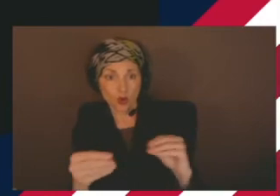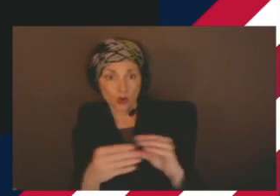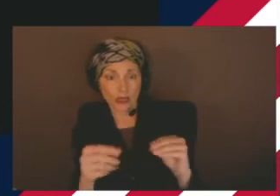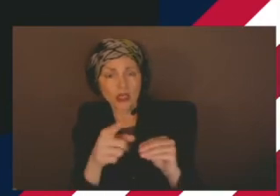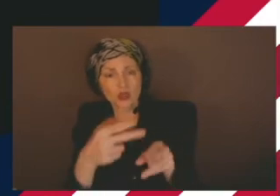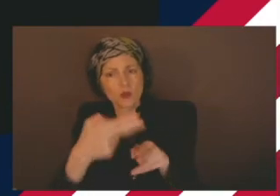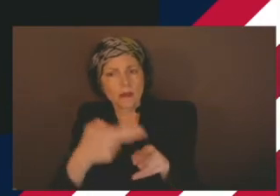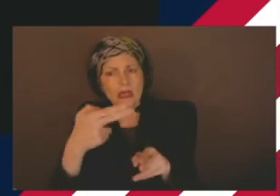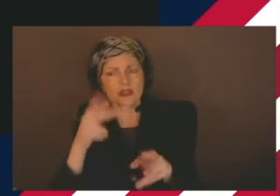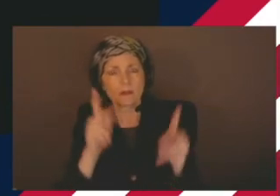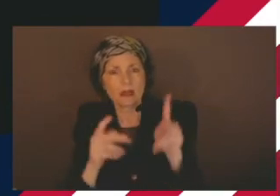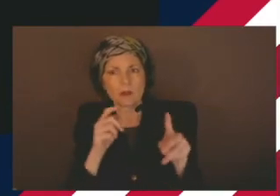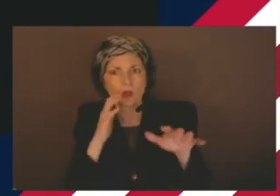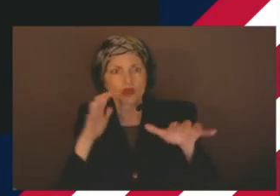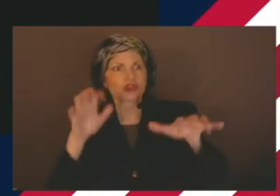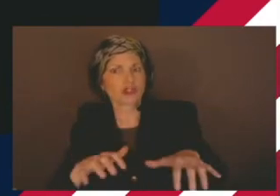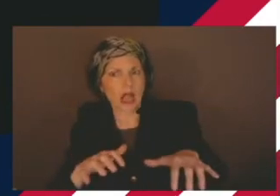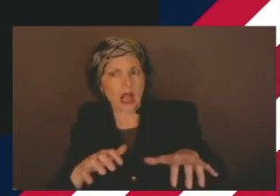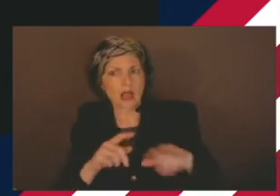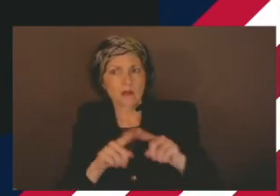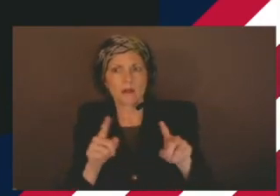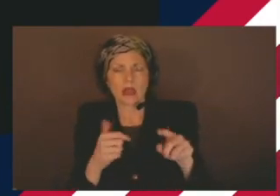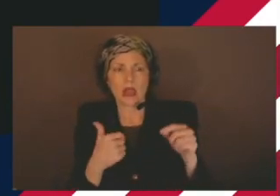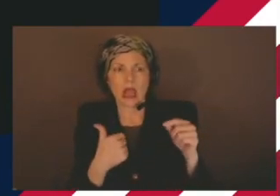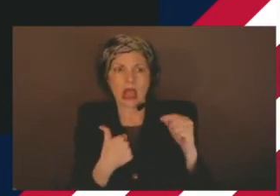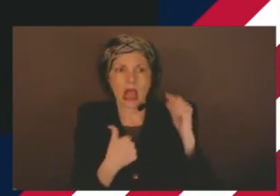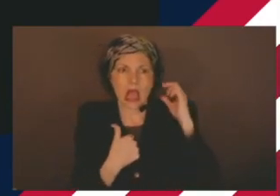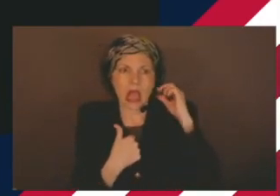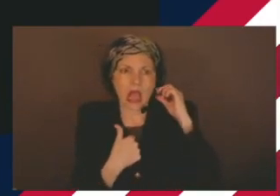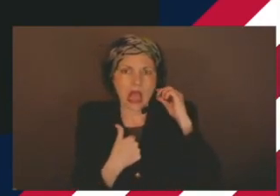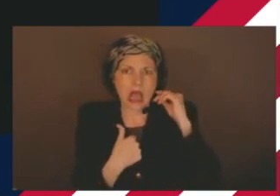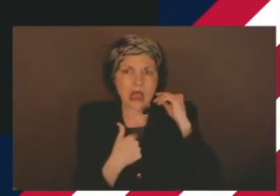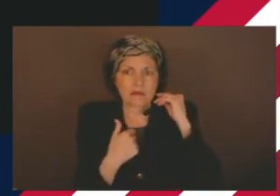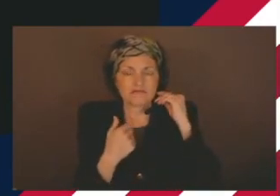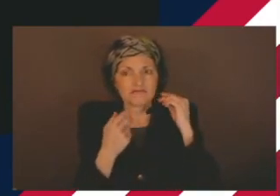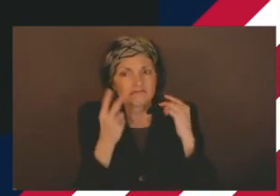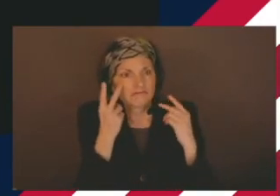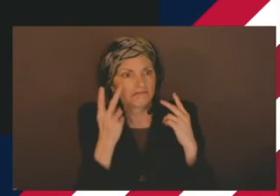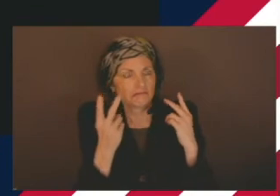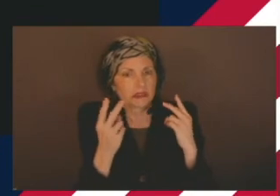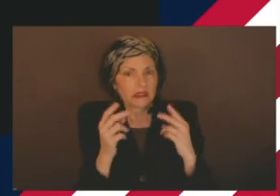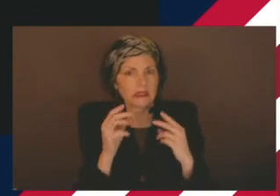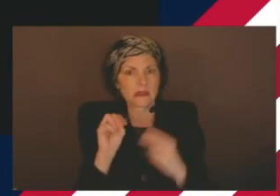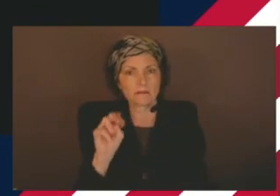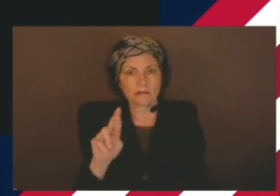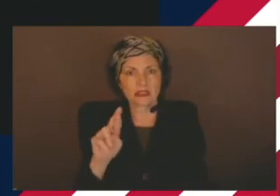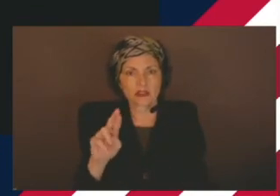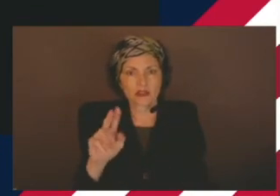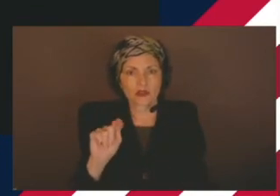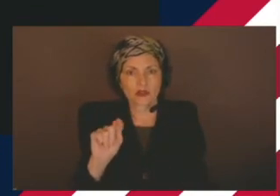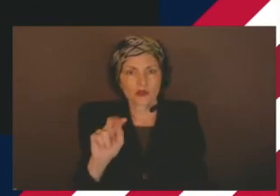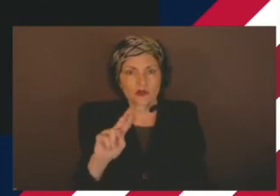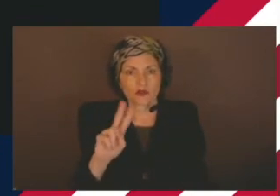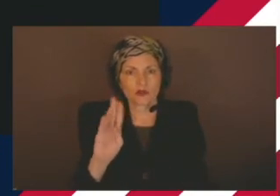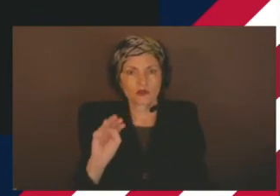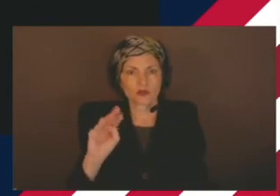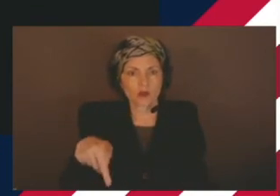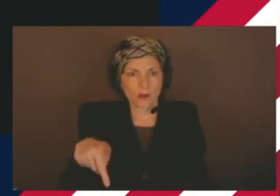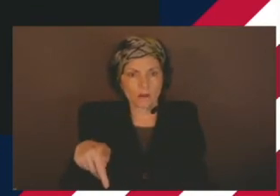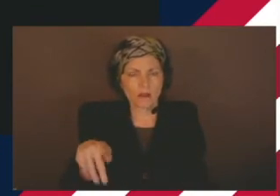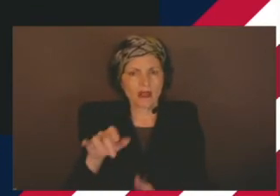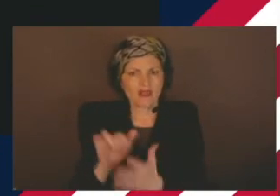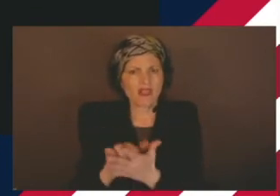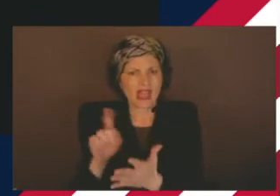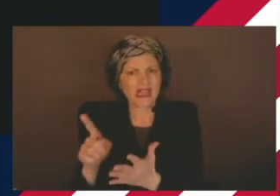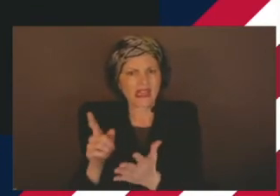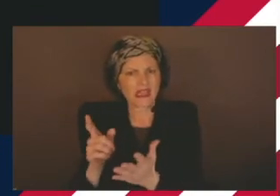quite shocked, but I mean, frankly, I see, you know, in Mr. Trump, this systemic racism, but he's being enabled. He's been